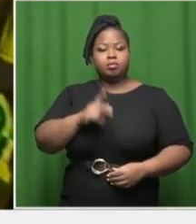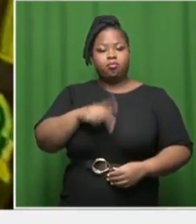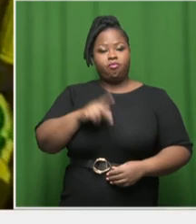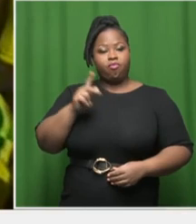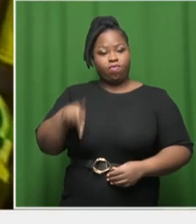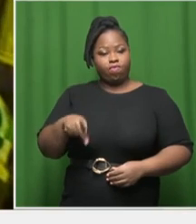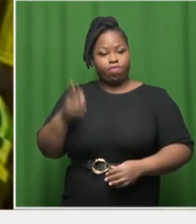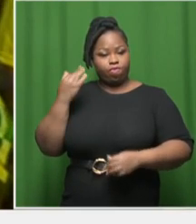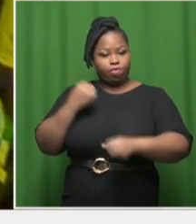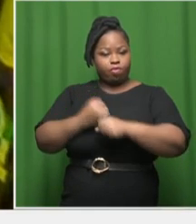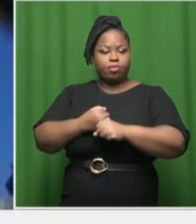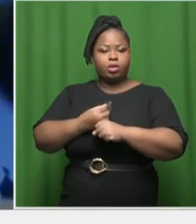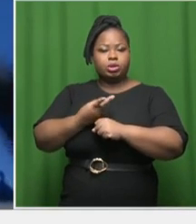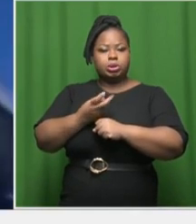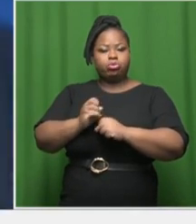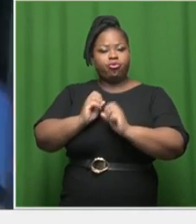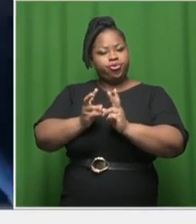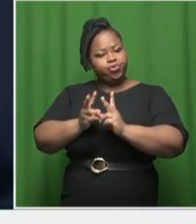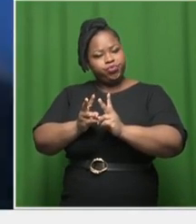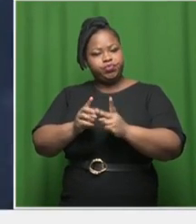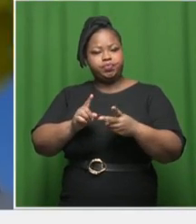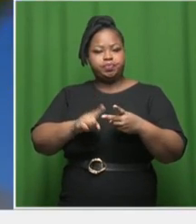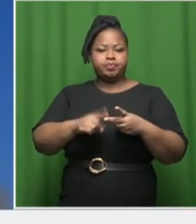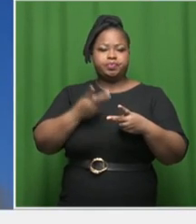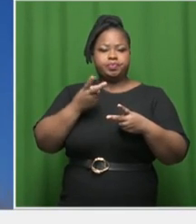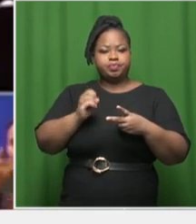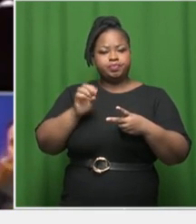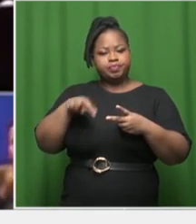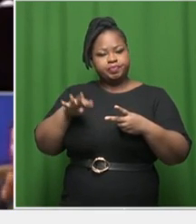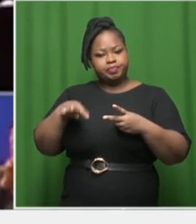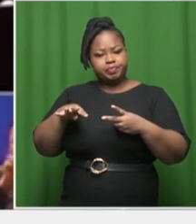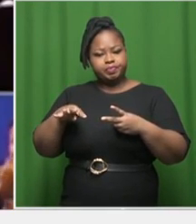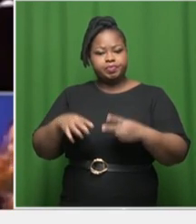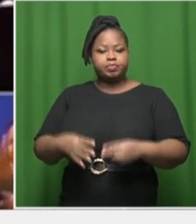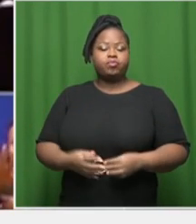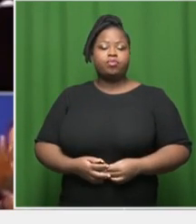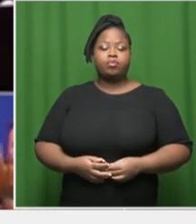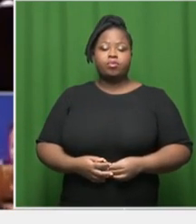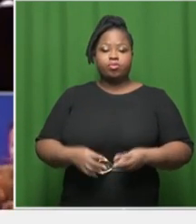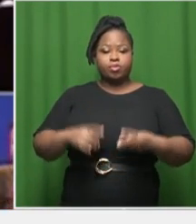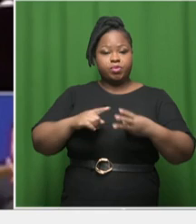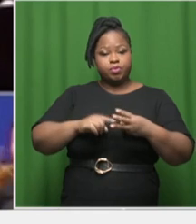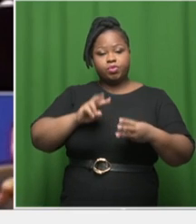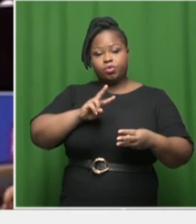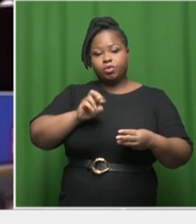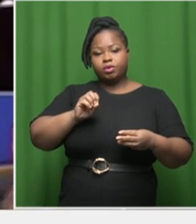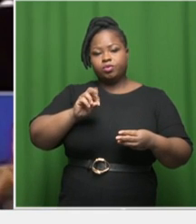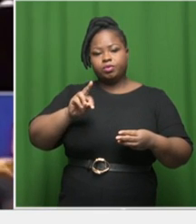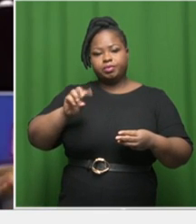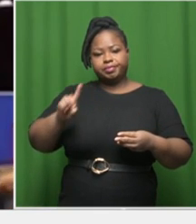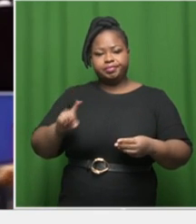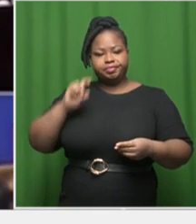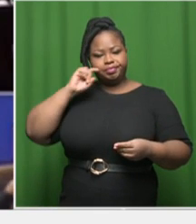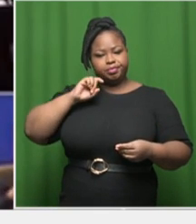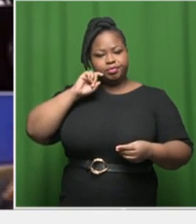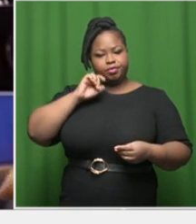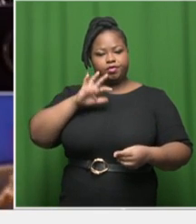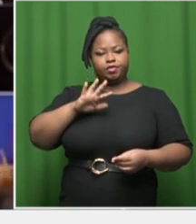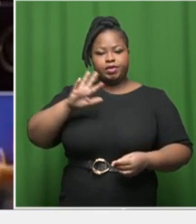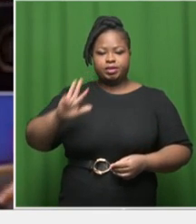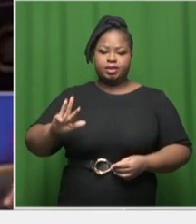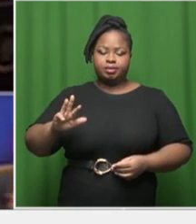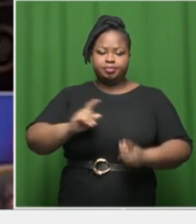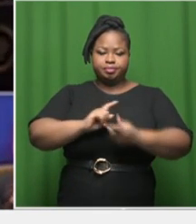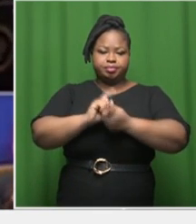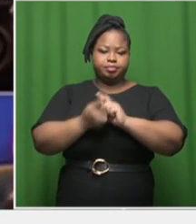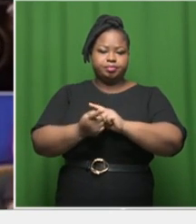in 2012 and 2014. In 2021, the 59-year-old became